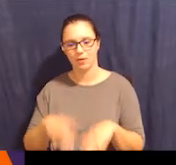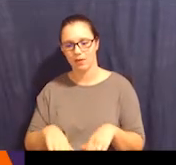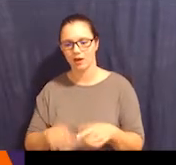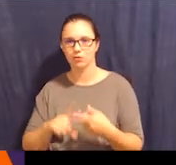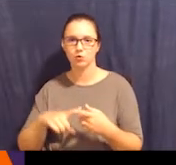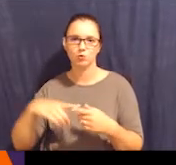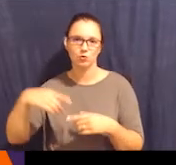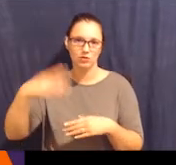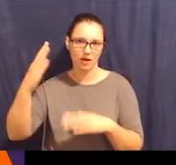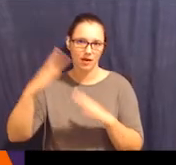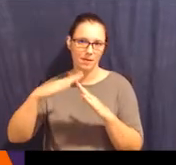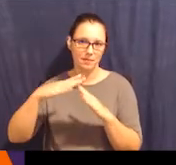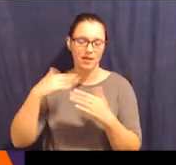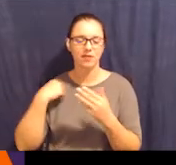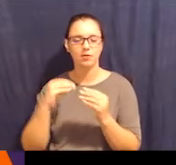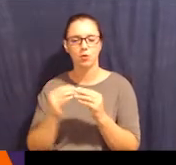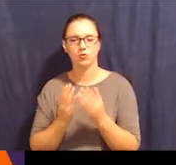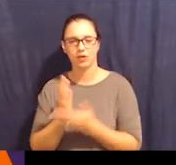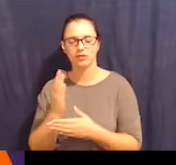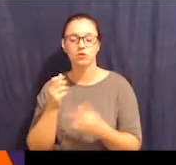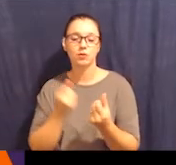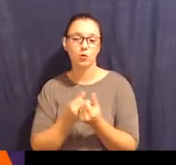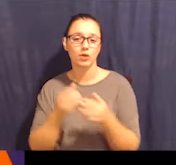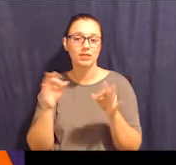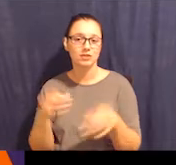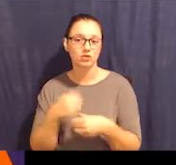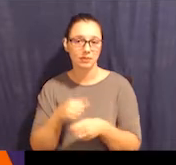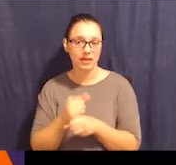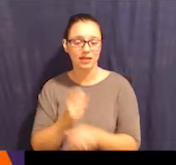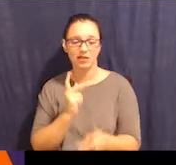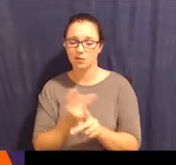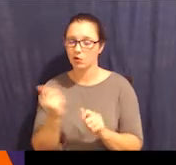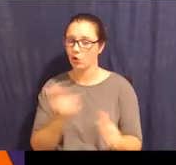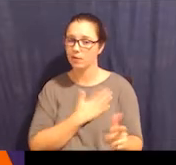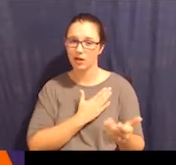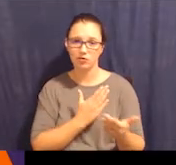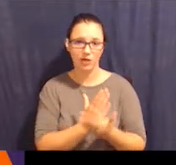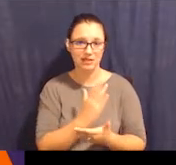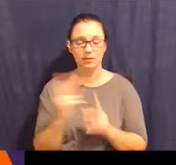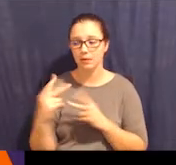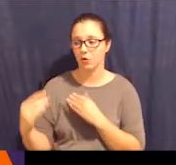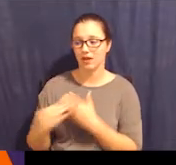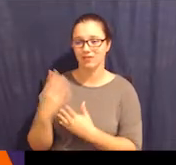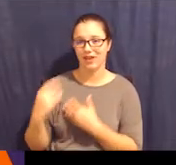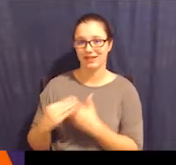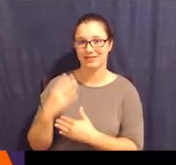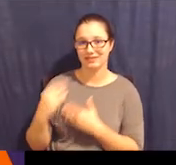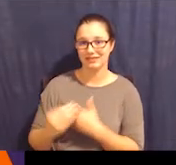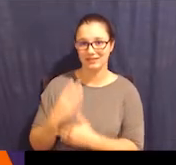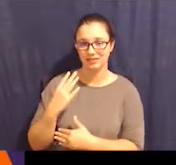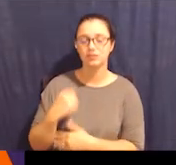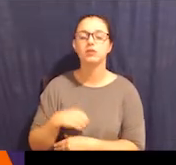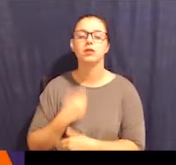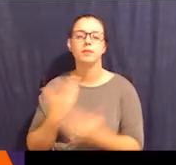we move from bottom to top, we have more rights. So supported decision-making, I'm keeping all my rights and people are giving me advice. And I might be incorporating